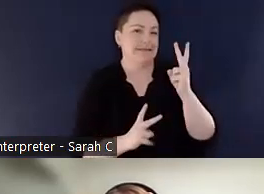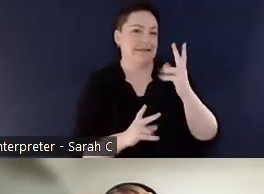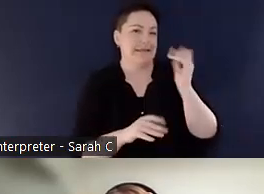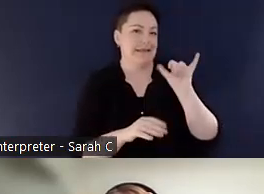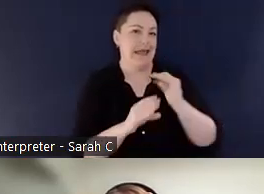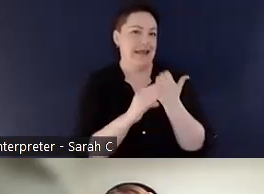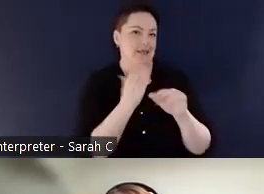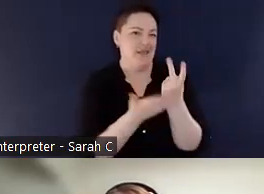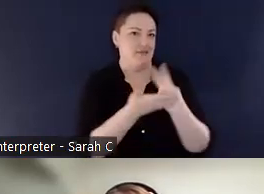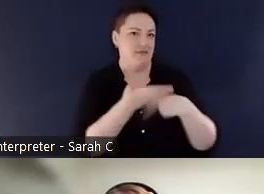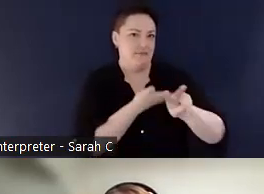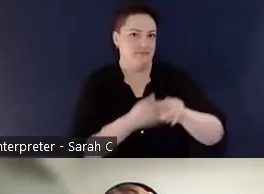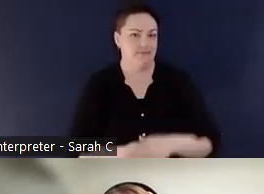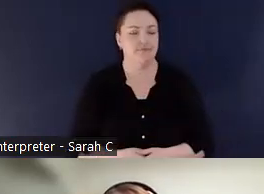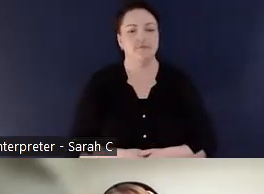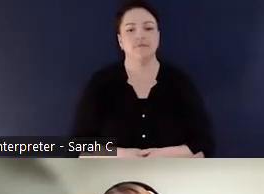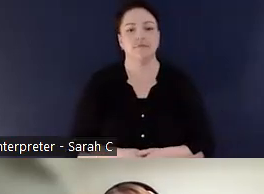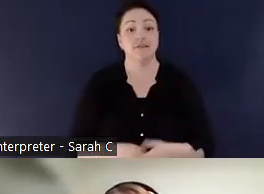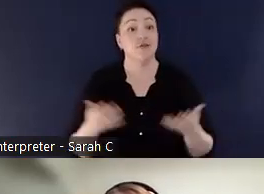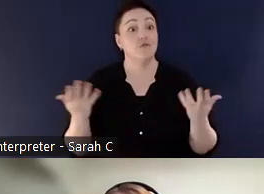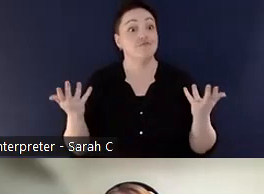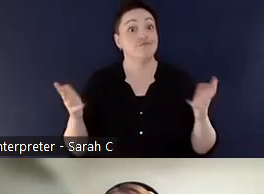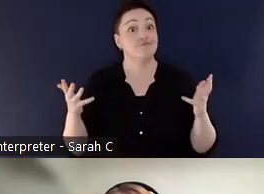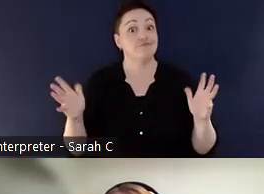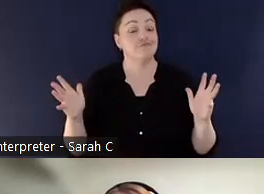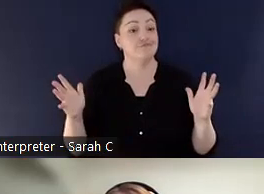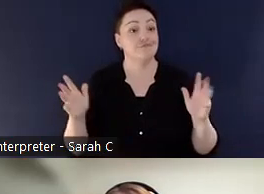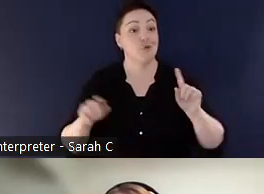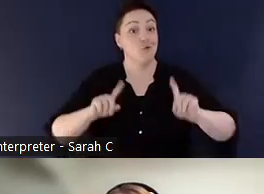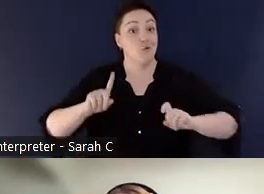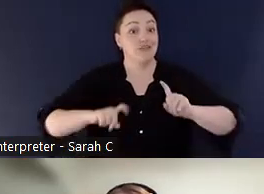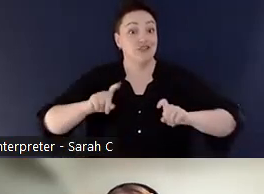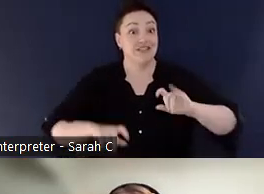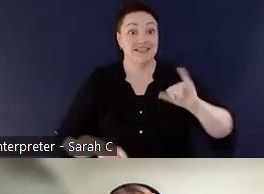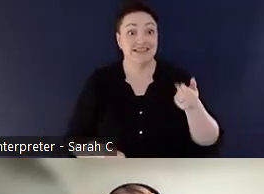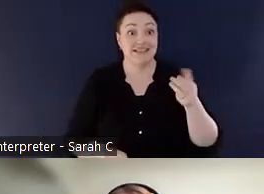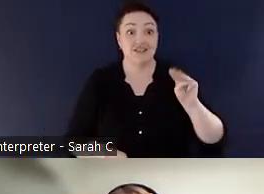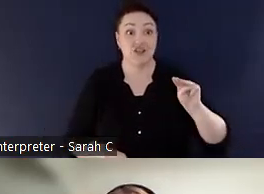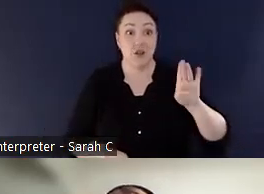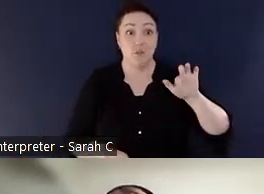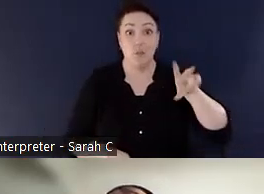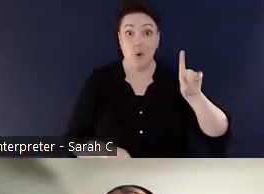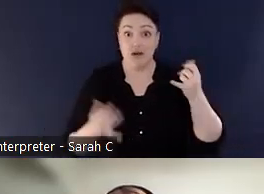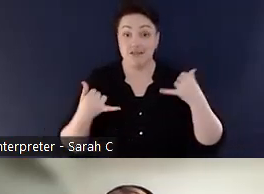So now that we've gone through those questions, is the Jamboard still up? Yes, it is still up.